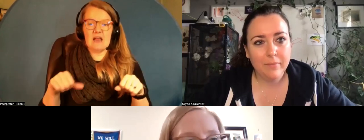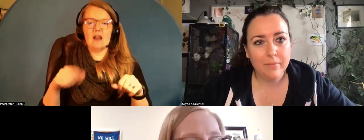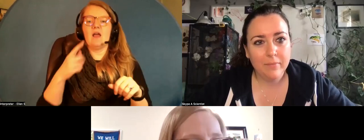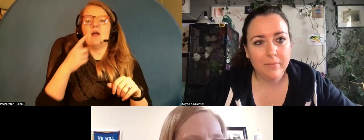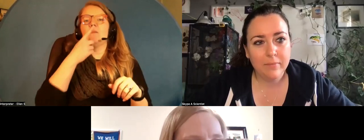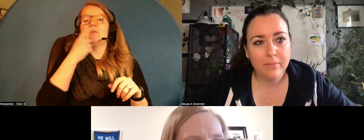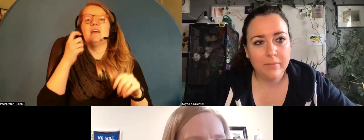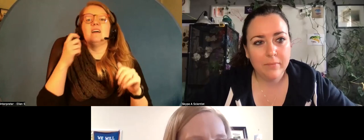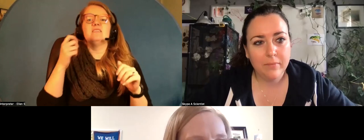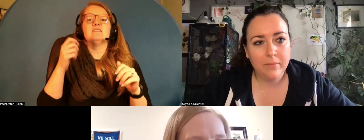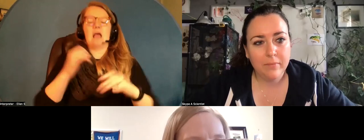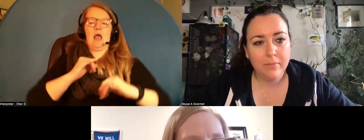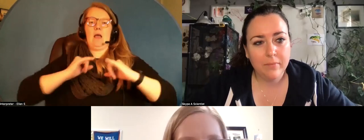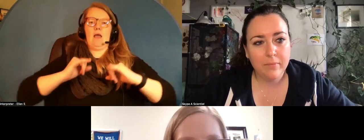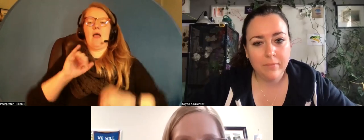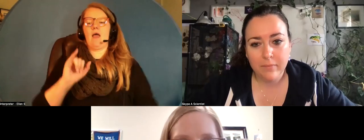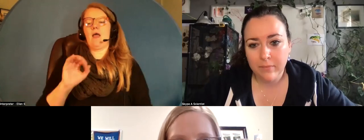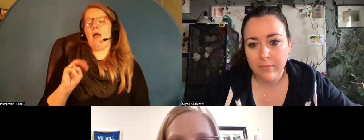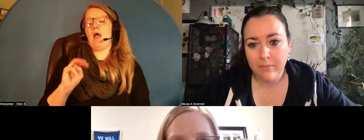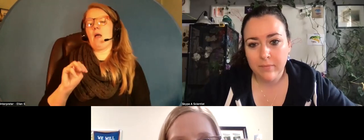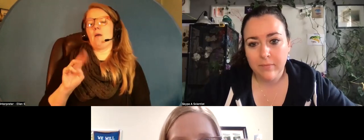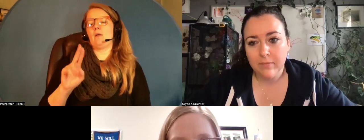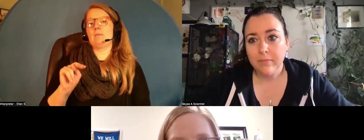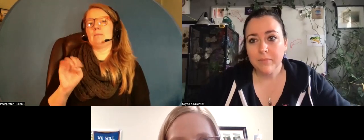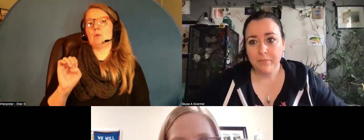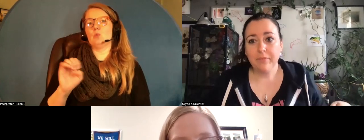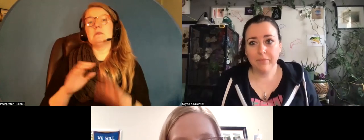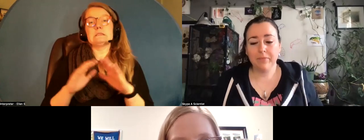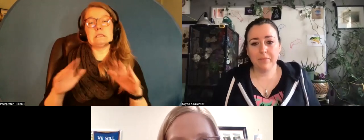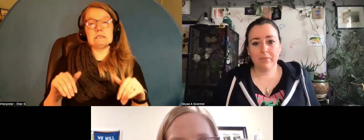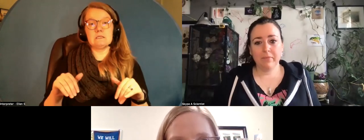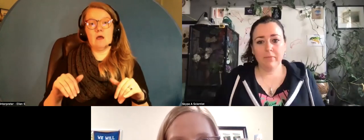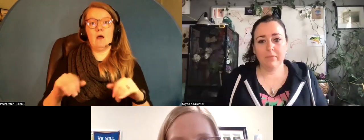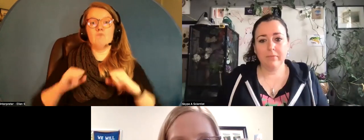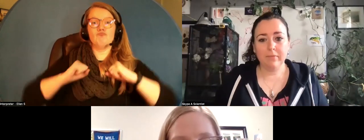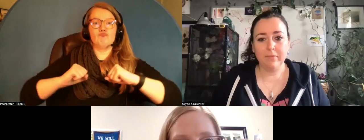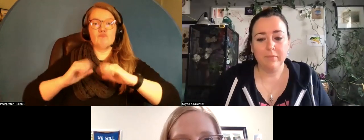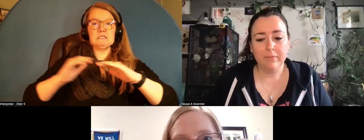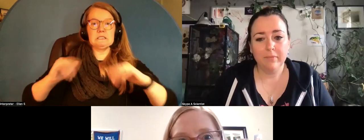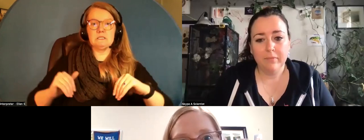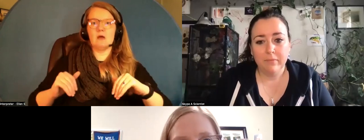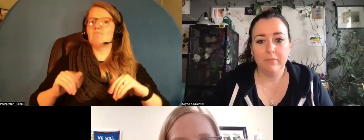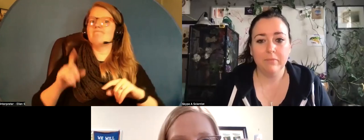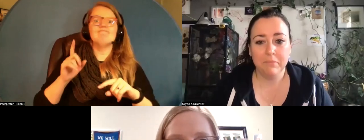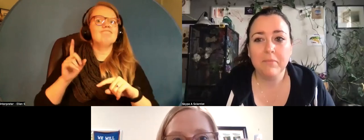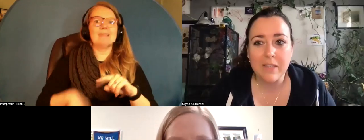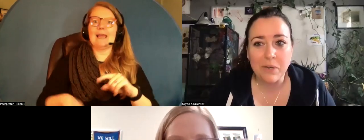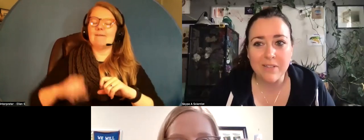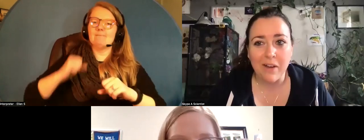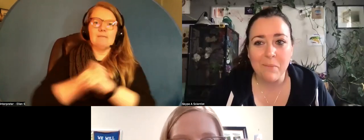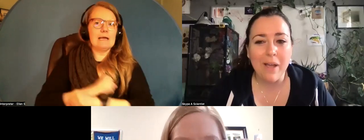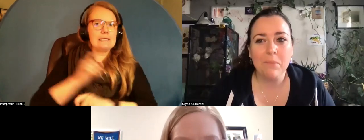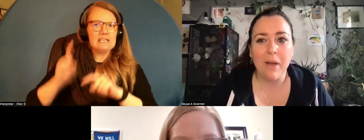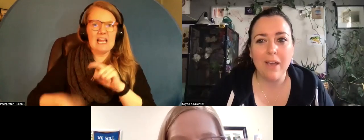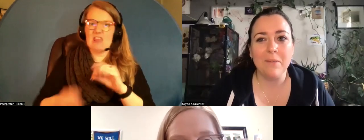immune system, and we don't really have a good treatment or preventative for them. That's